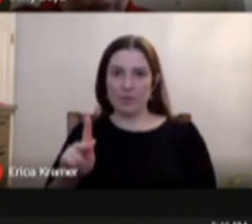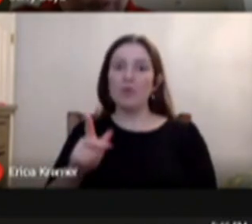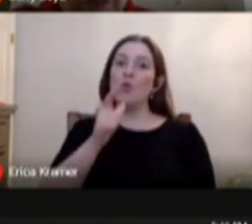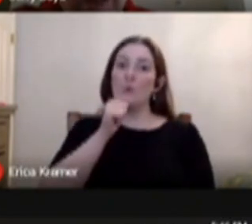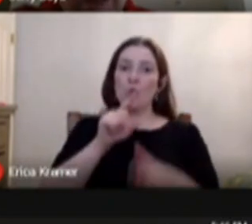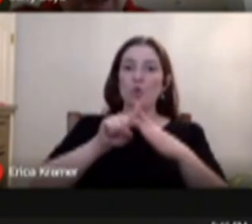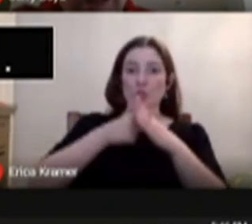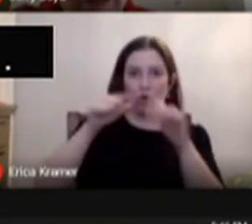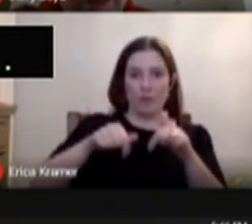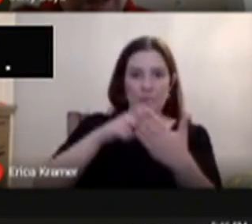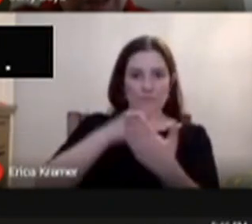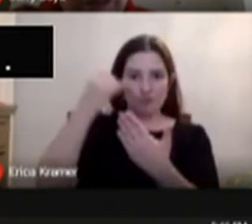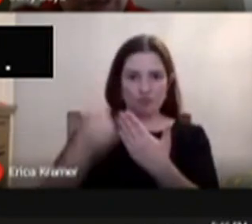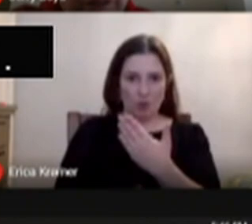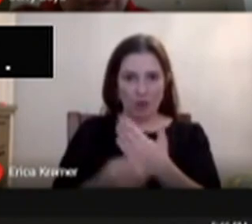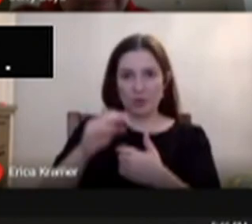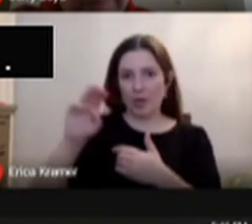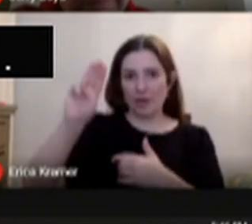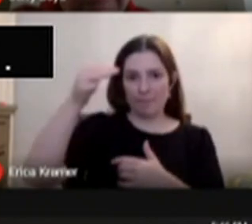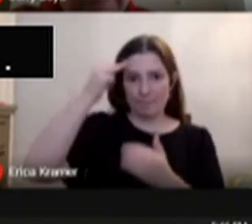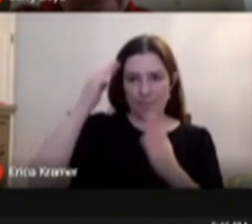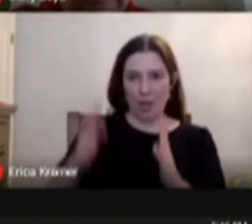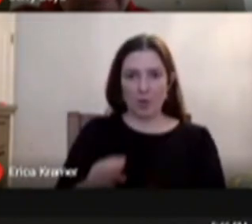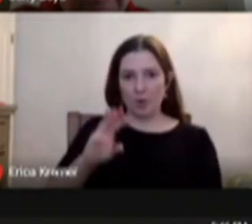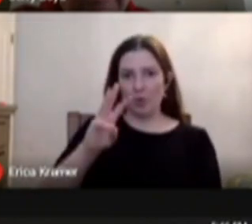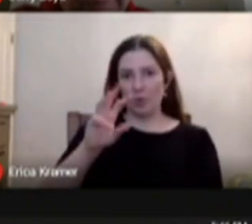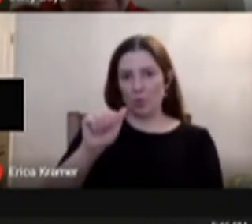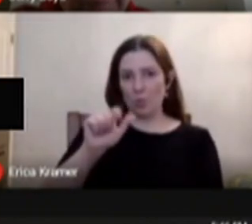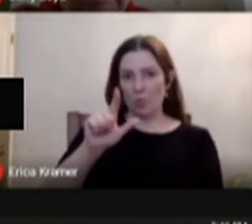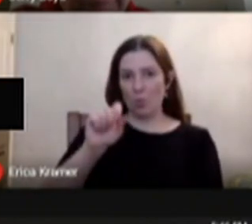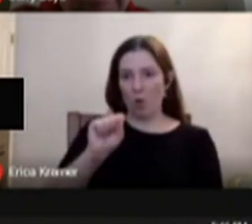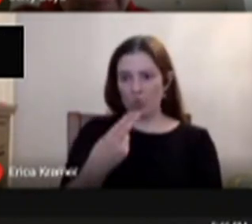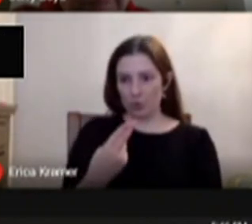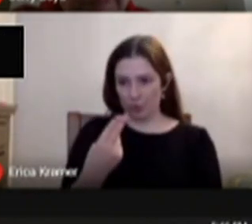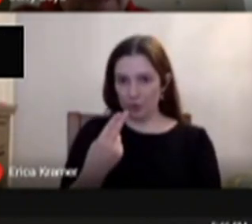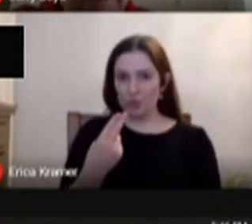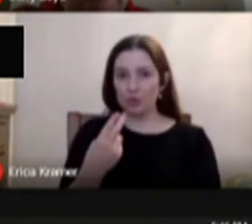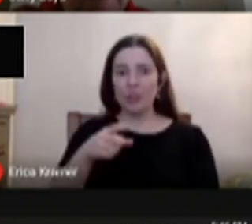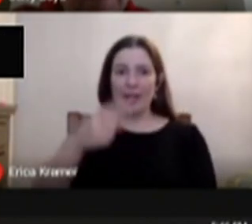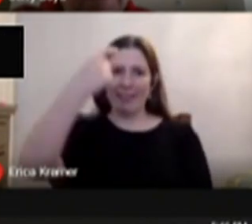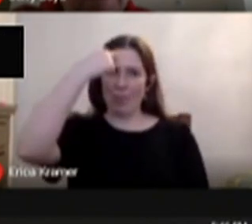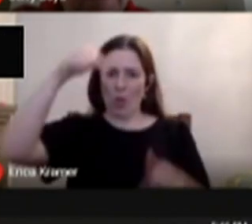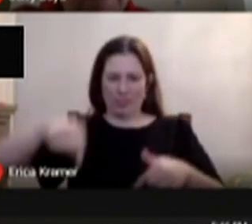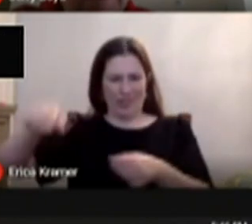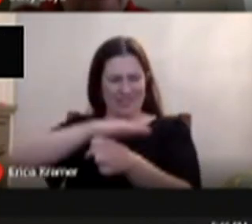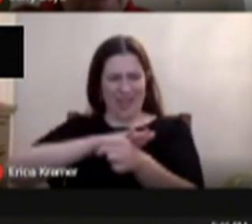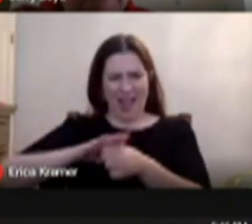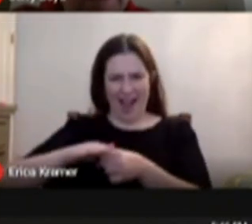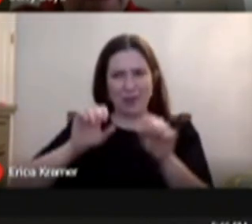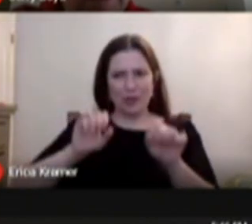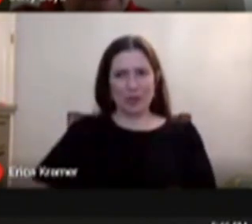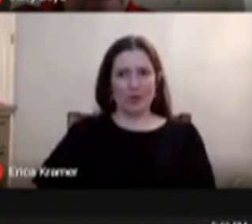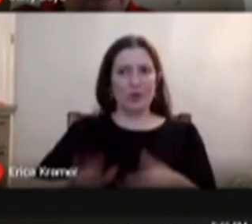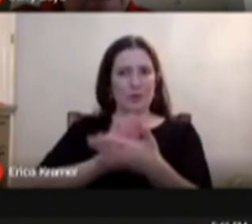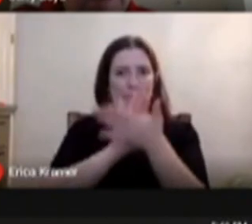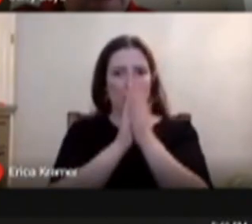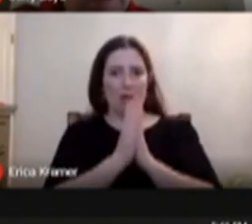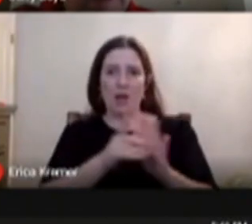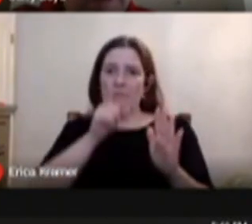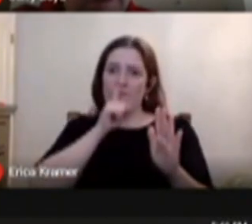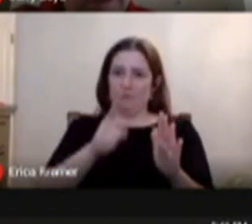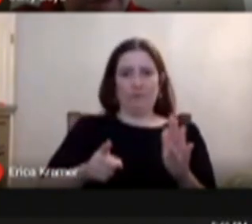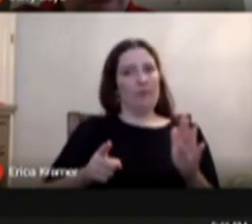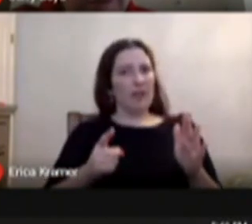stated a vision that the plaza really should be reimagined as a thriving and healthy and innovative space that made Bostonians proud.